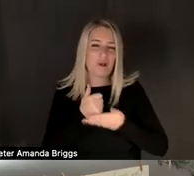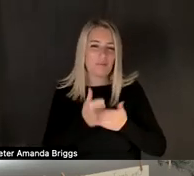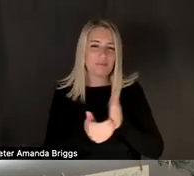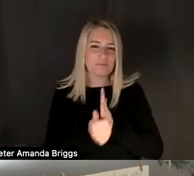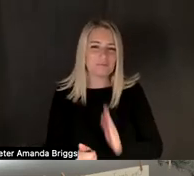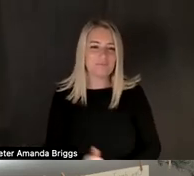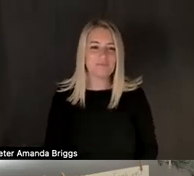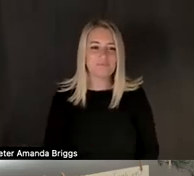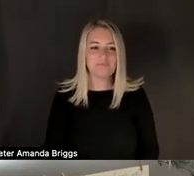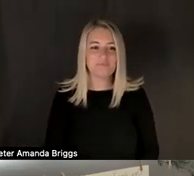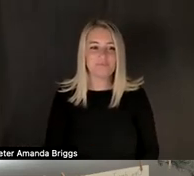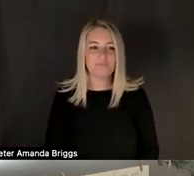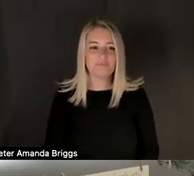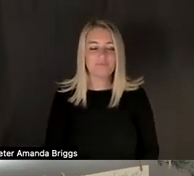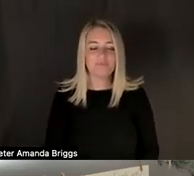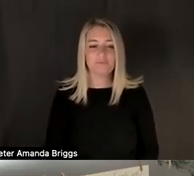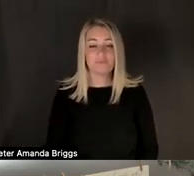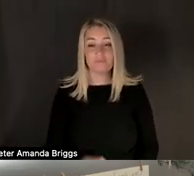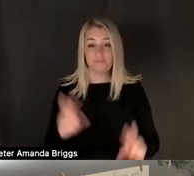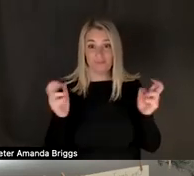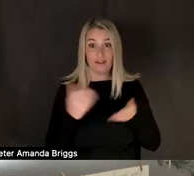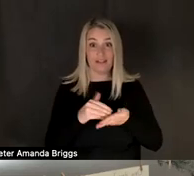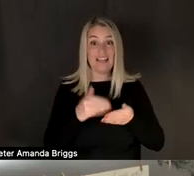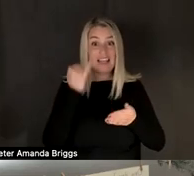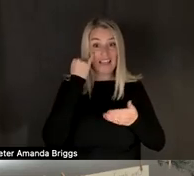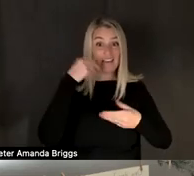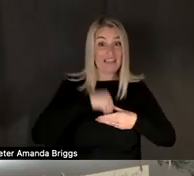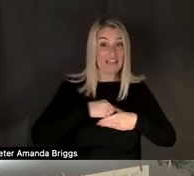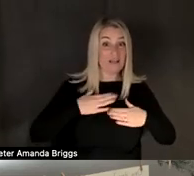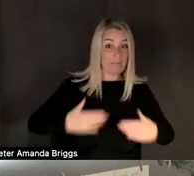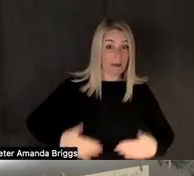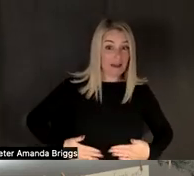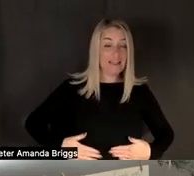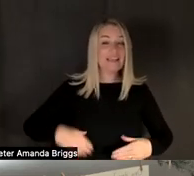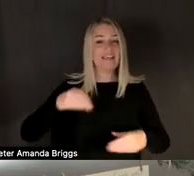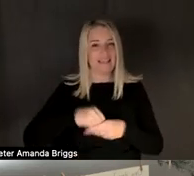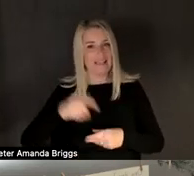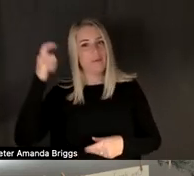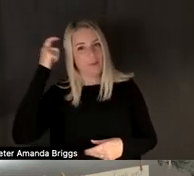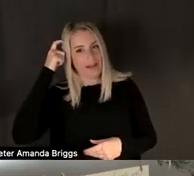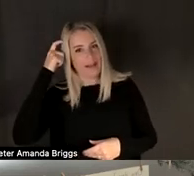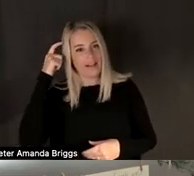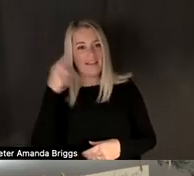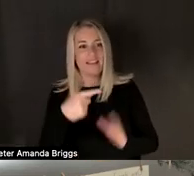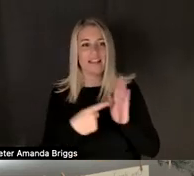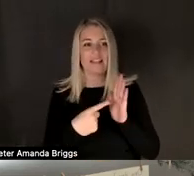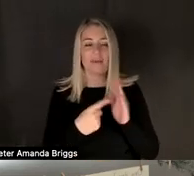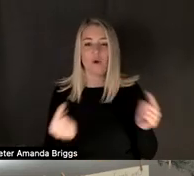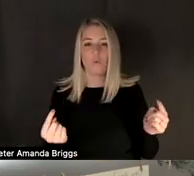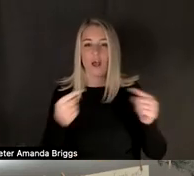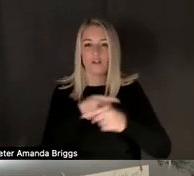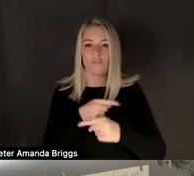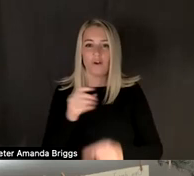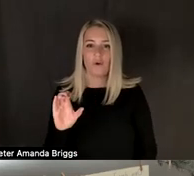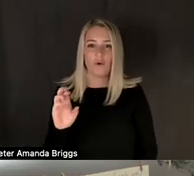So if it's in the body, it's in the brain. And this is just an example of a crossover. We want the body